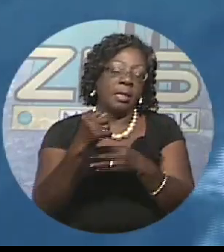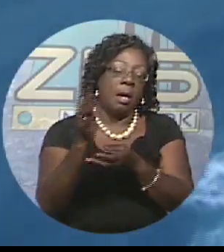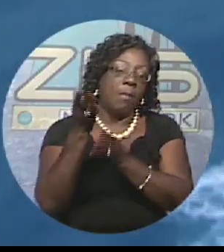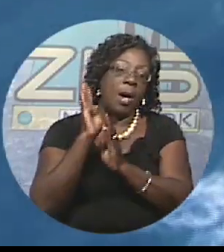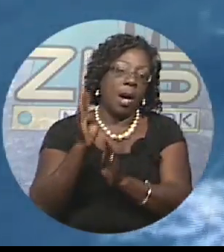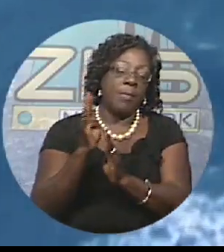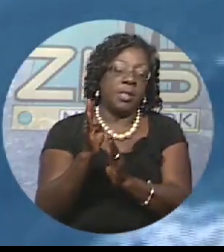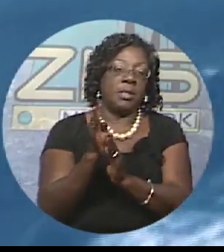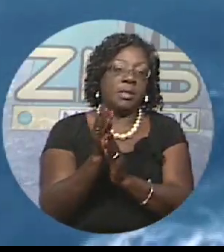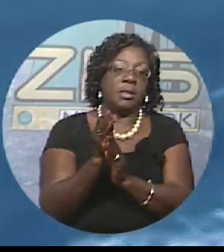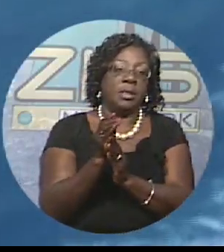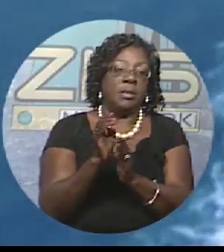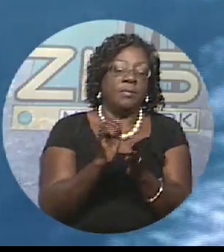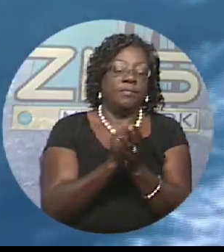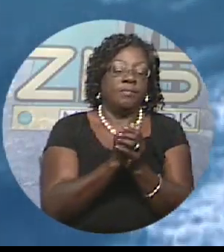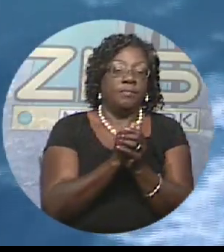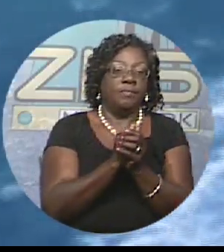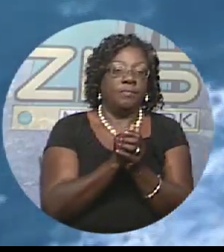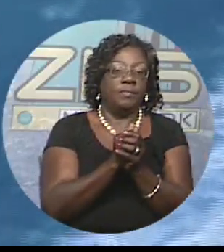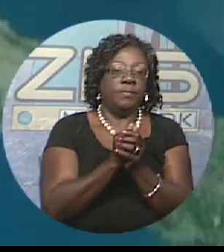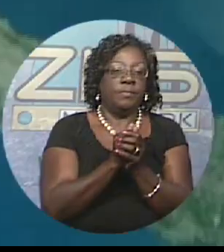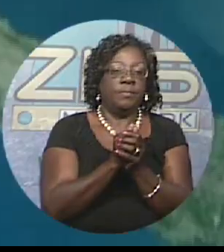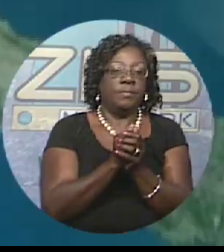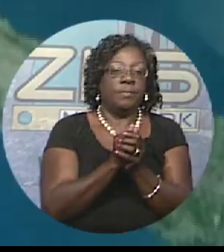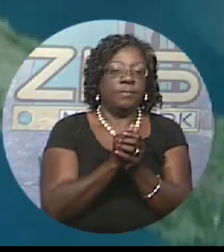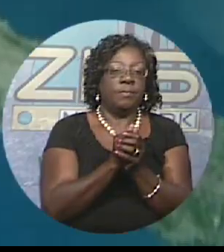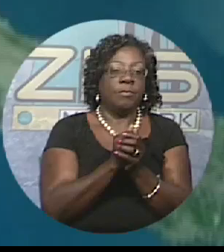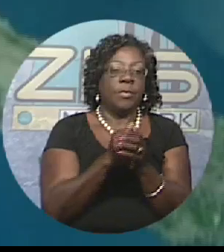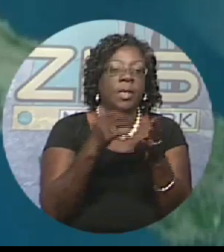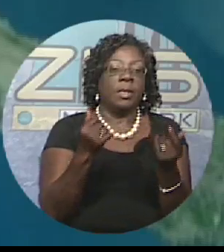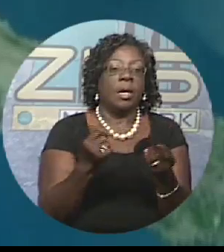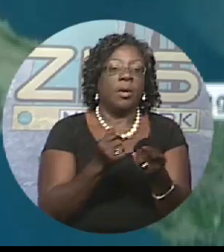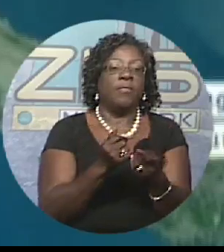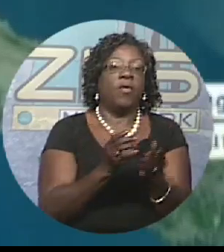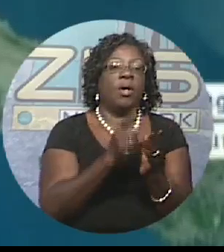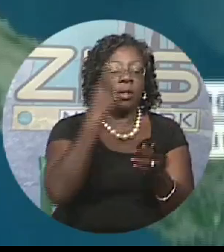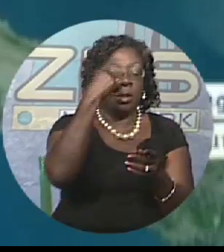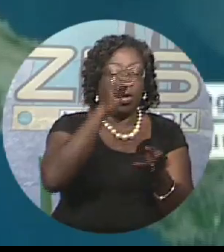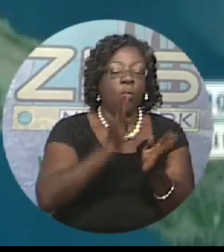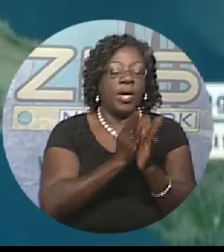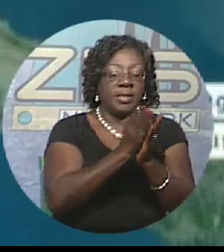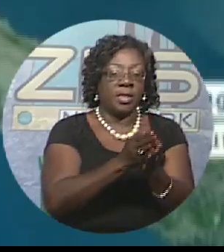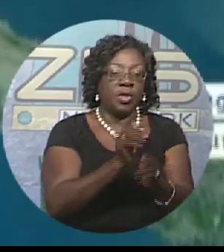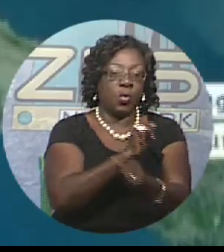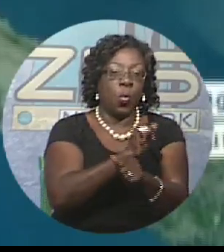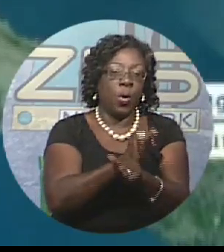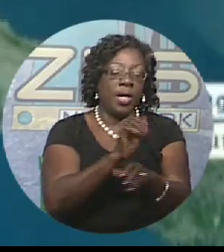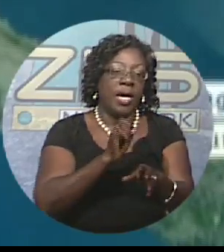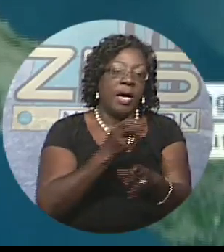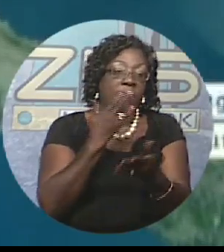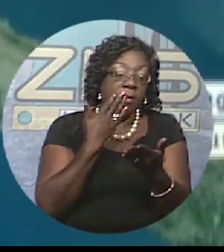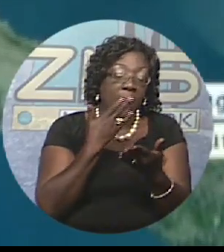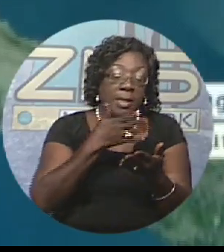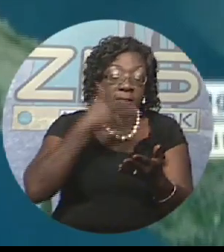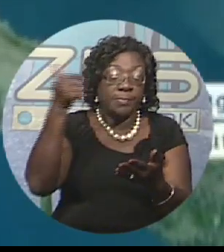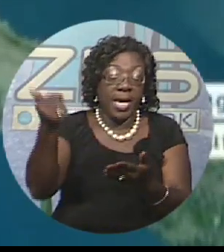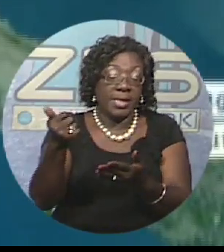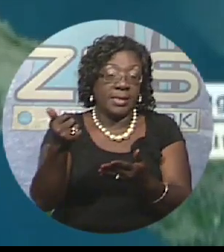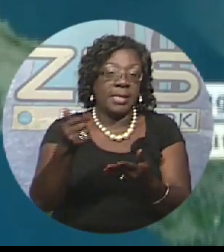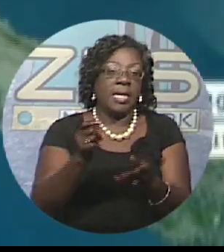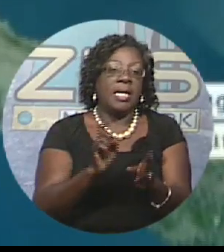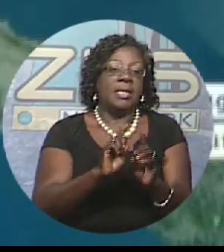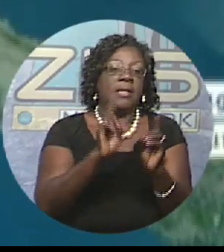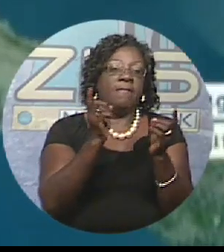rescue mission, even in remote areas. Now, in order for the vessels to work effectively, enhancements will be made to the Defense Force's